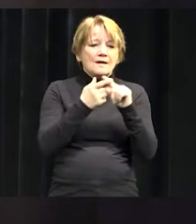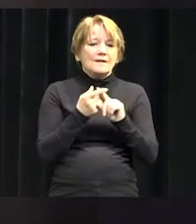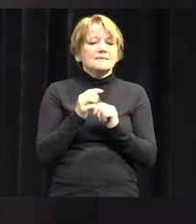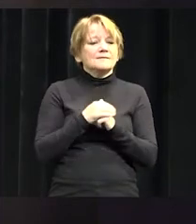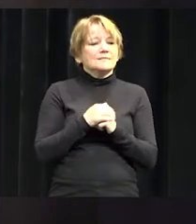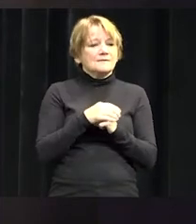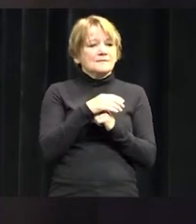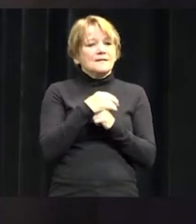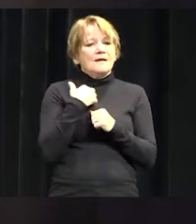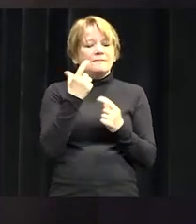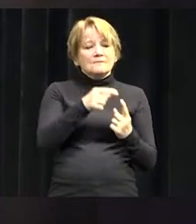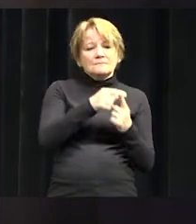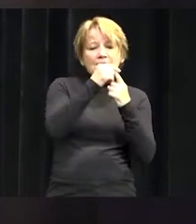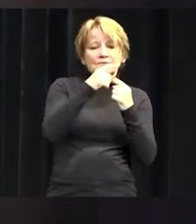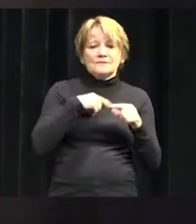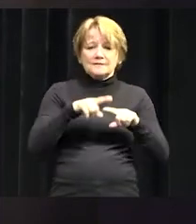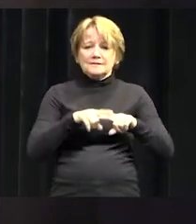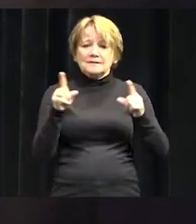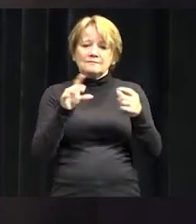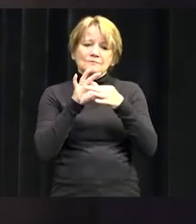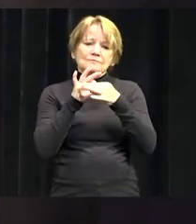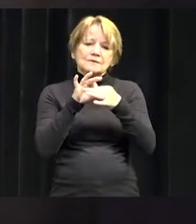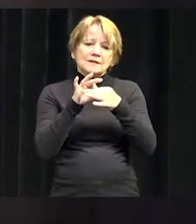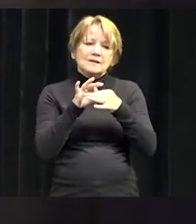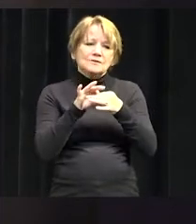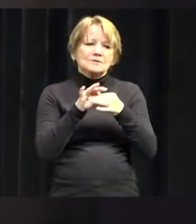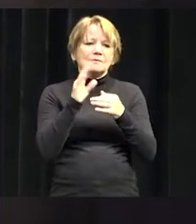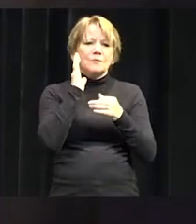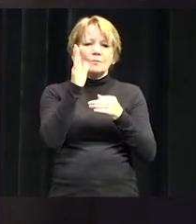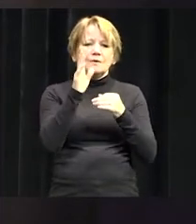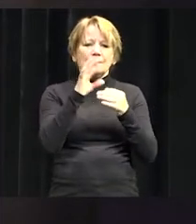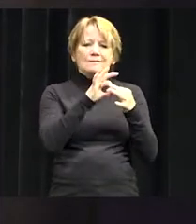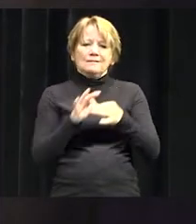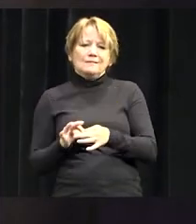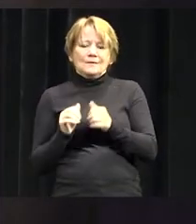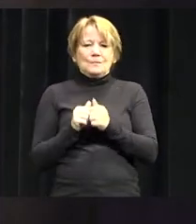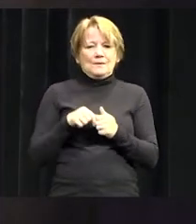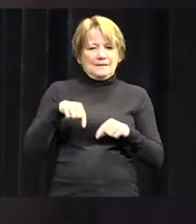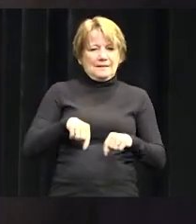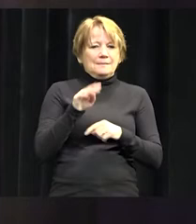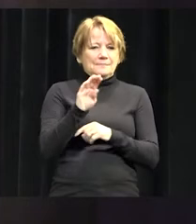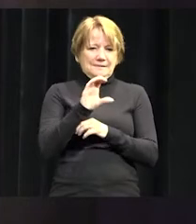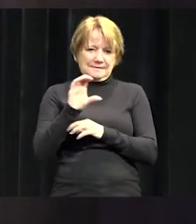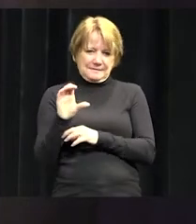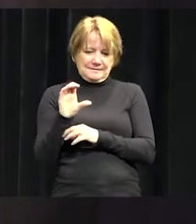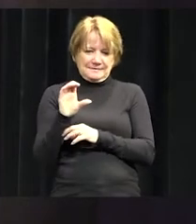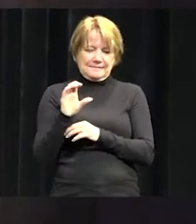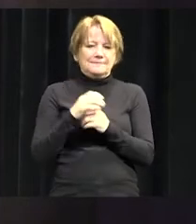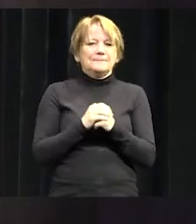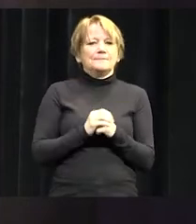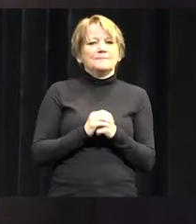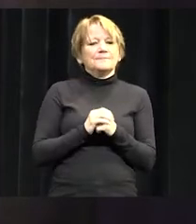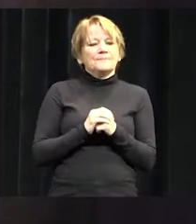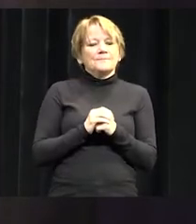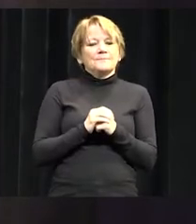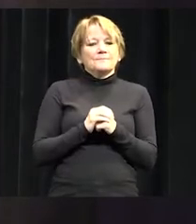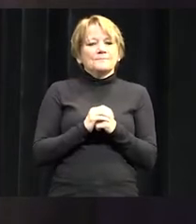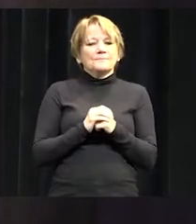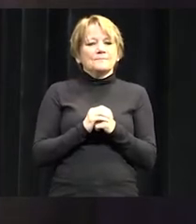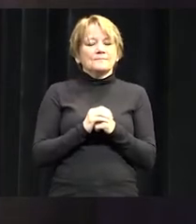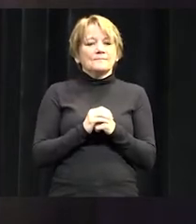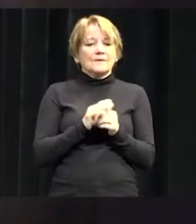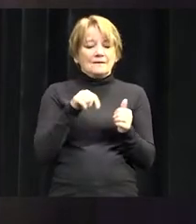that supported and offered us every possible resource to make your learning journey a